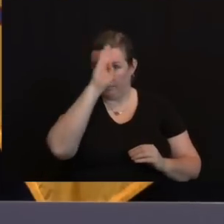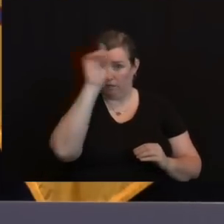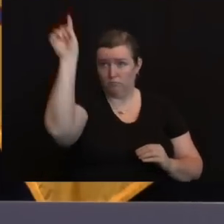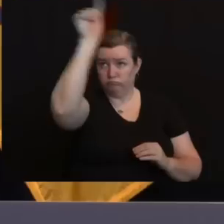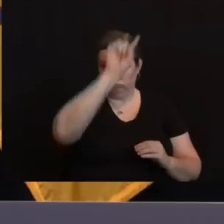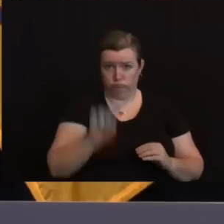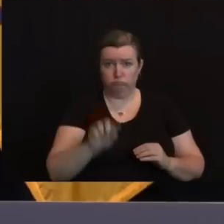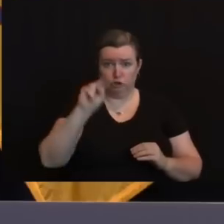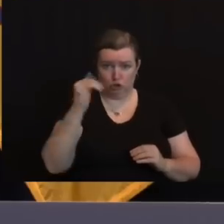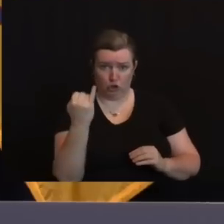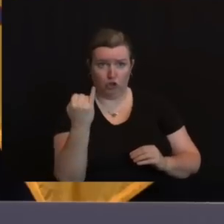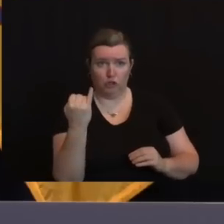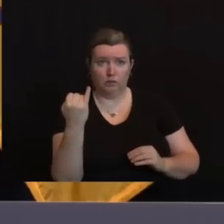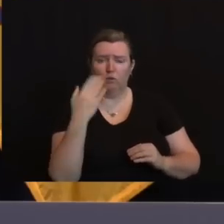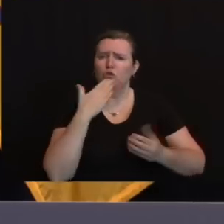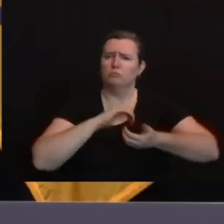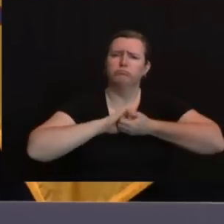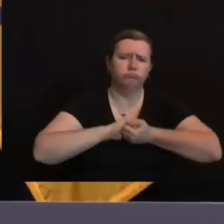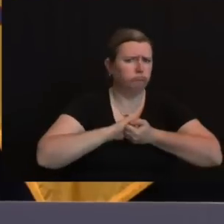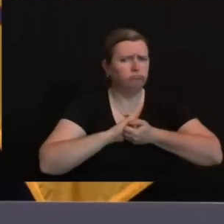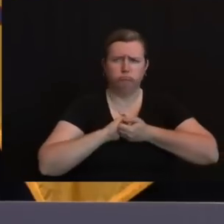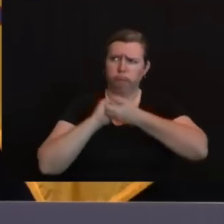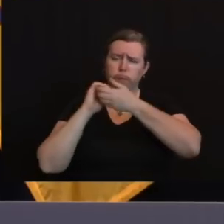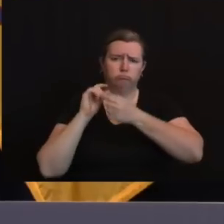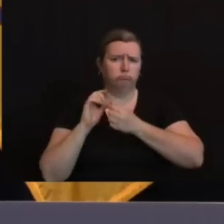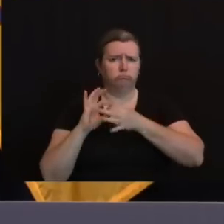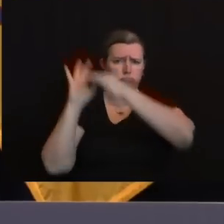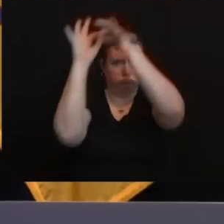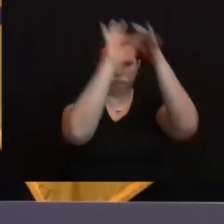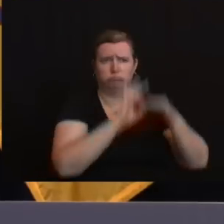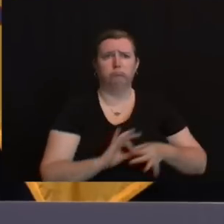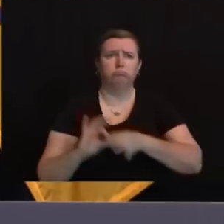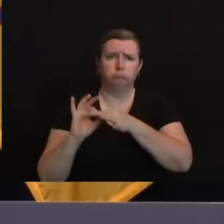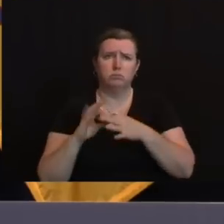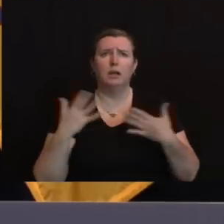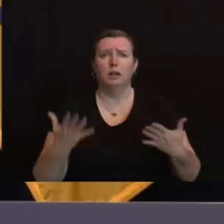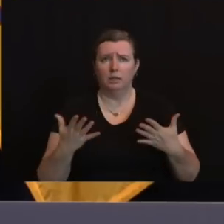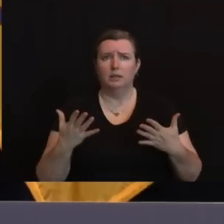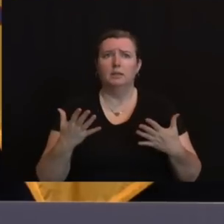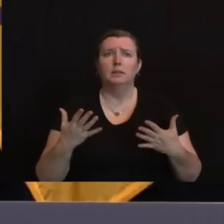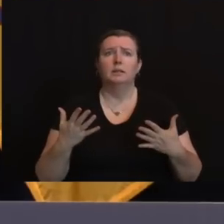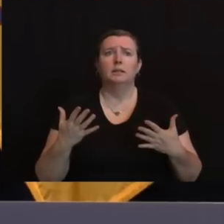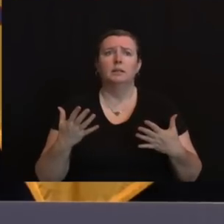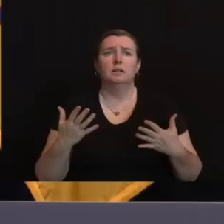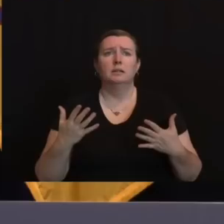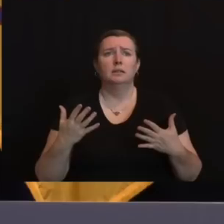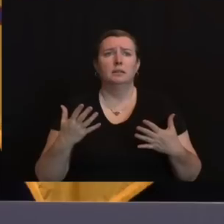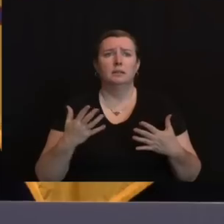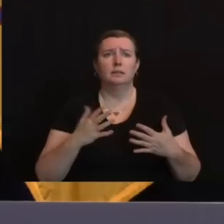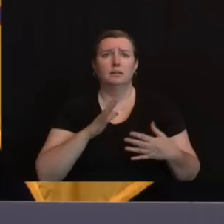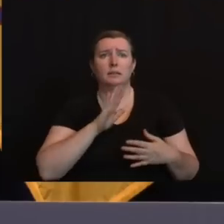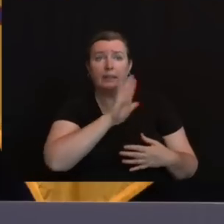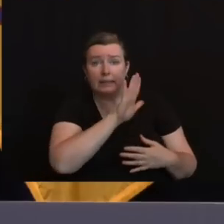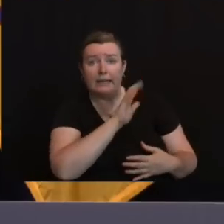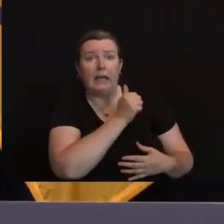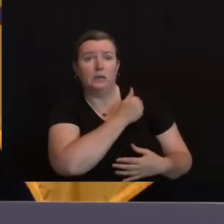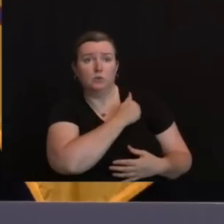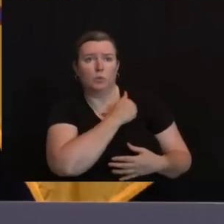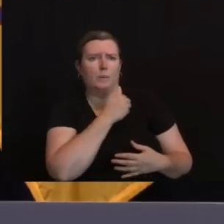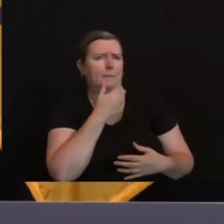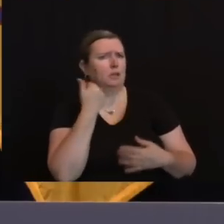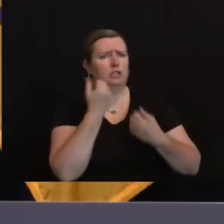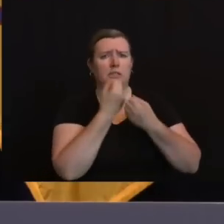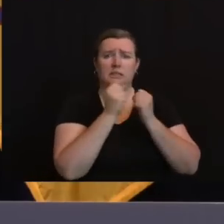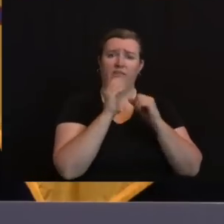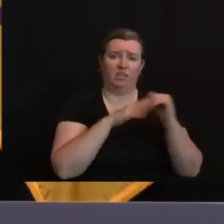been great partners. I think you've got a better safe than sorry mentality that has crept into the